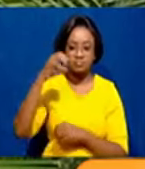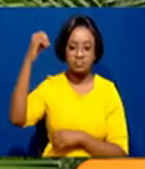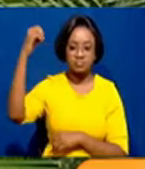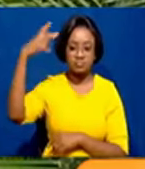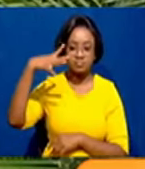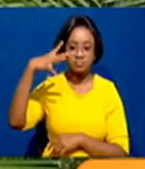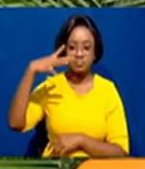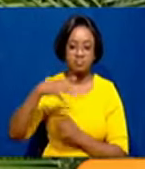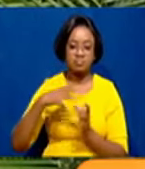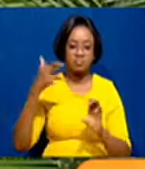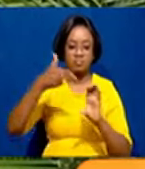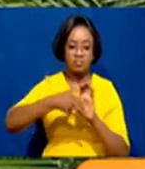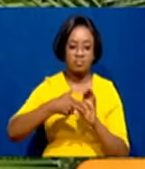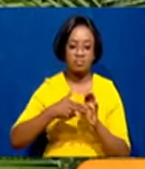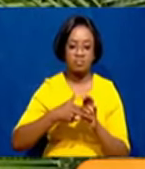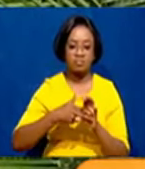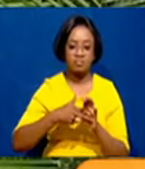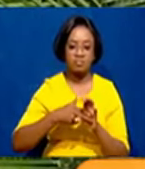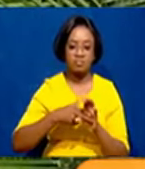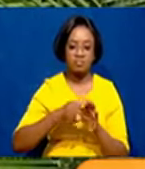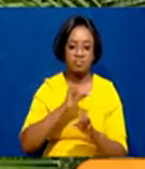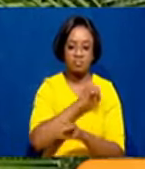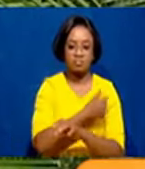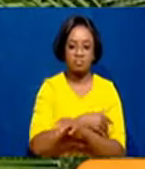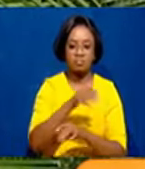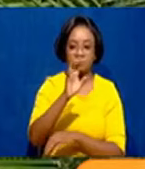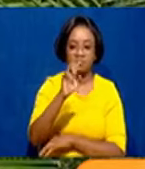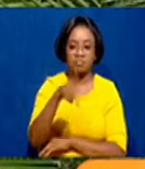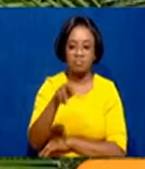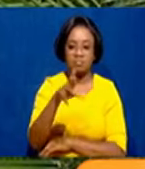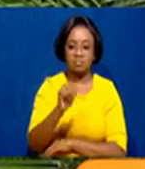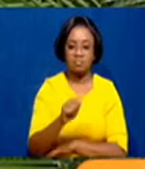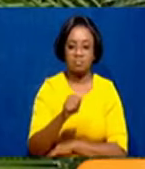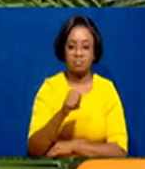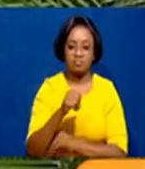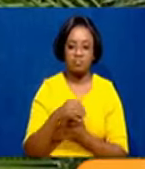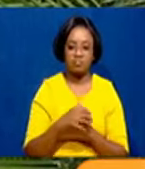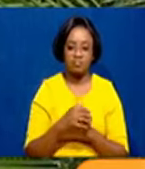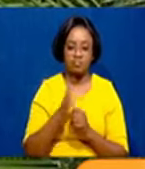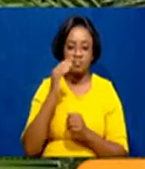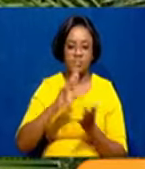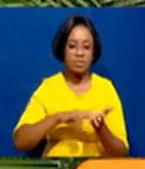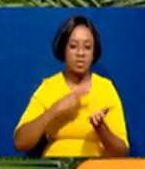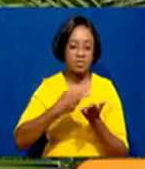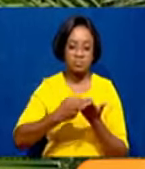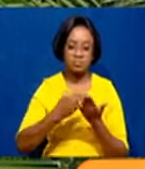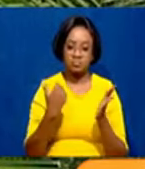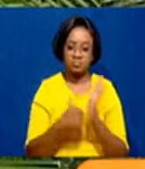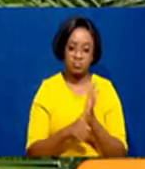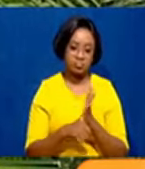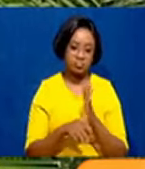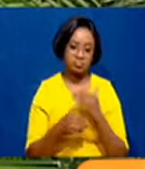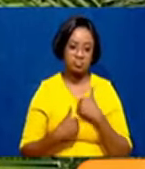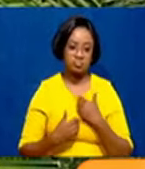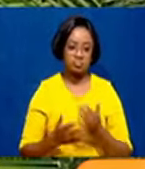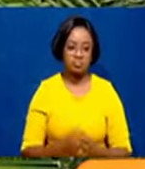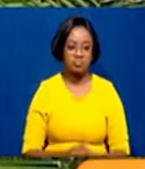Petroleum Regulations Authority, EPRA, which cites resource limitations. Ben Kirui,